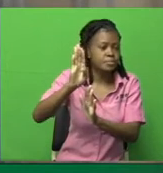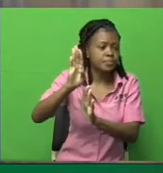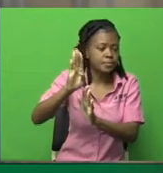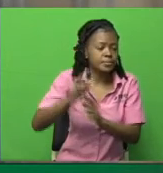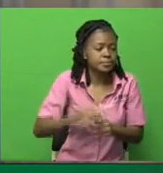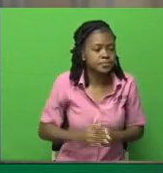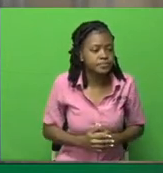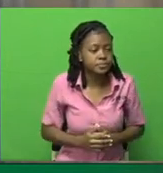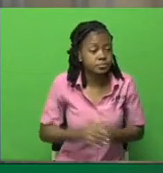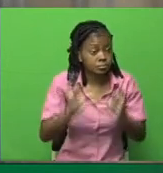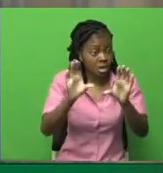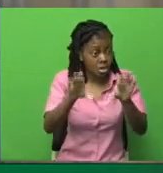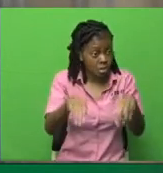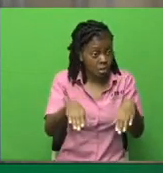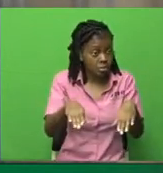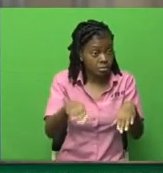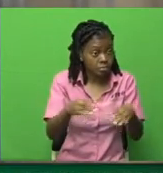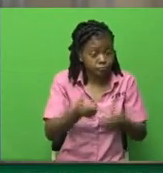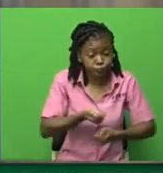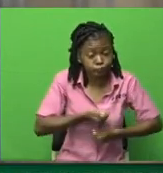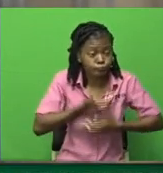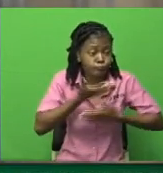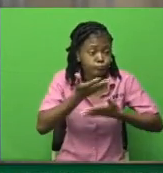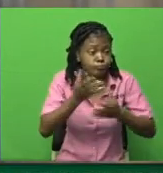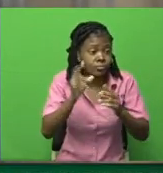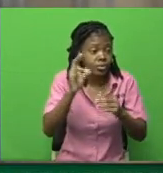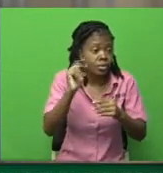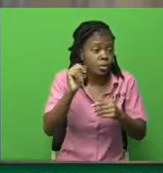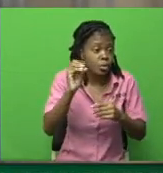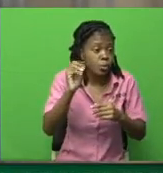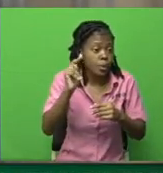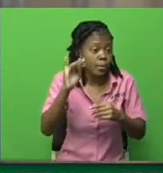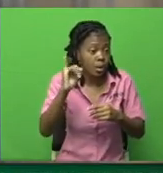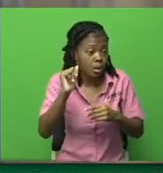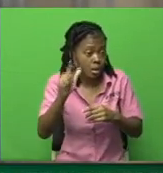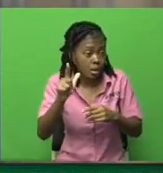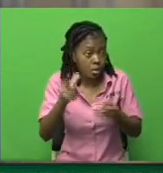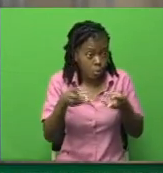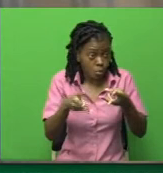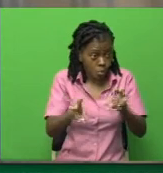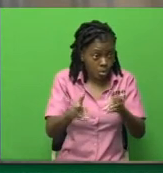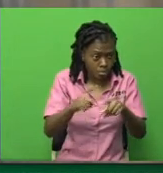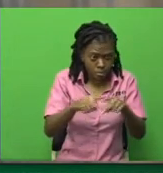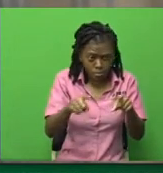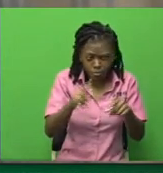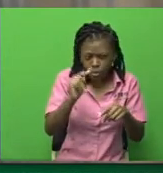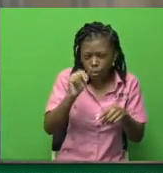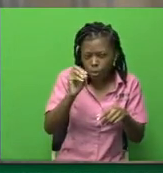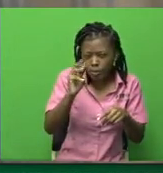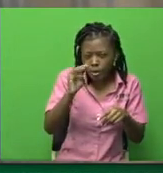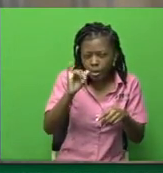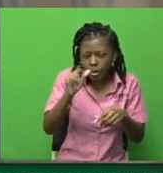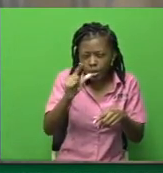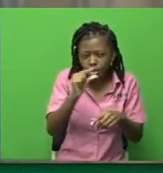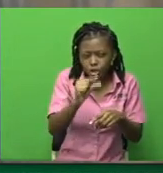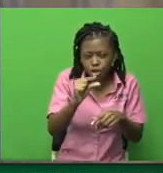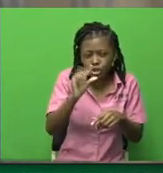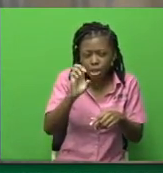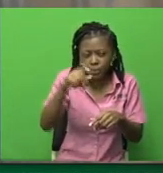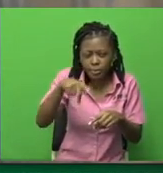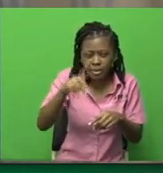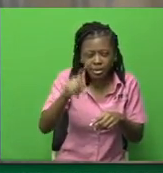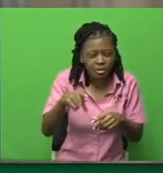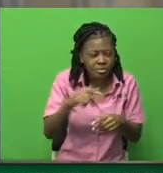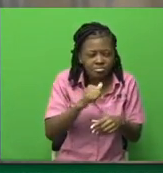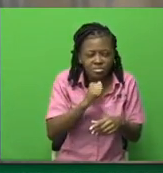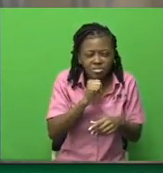in the nominal dollar value of all goods and services however nominal GDB is misleading because output